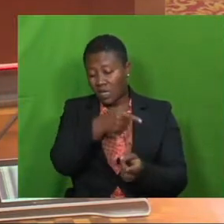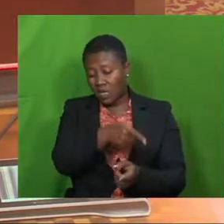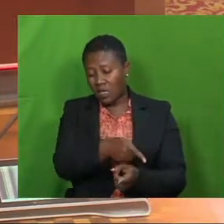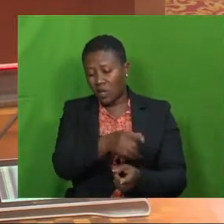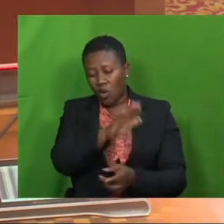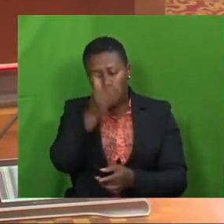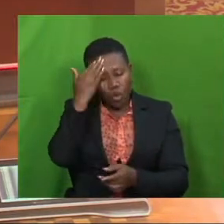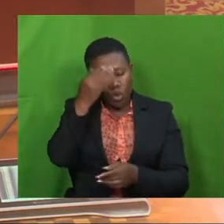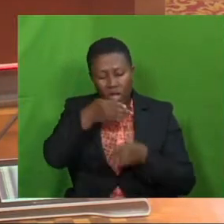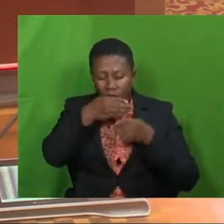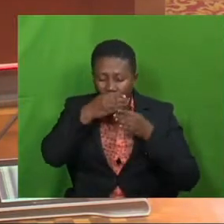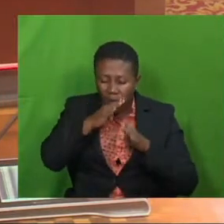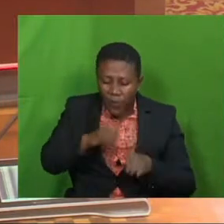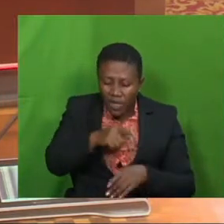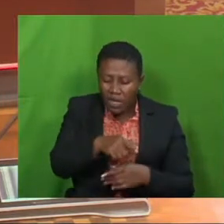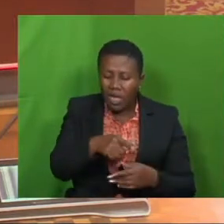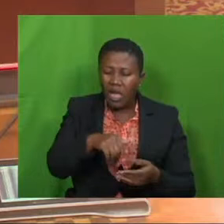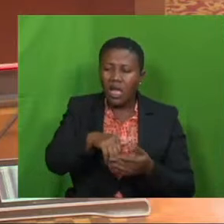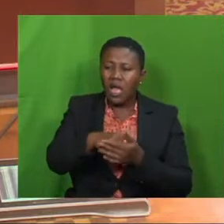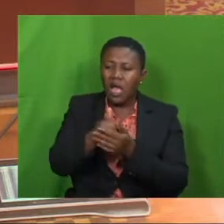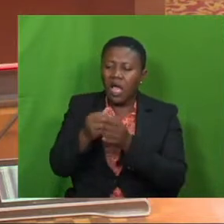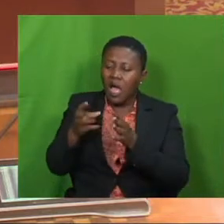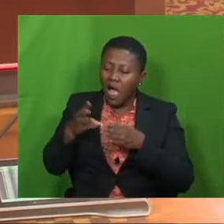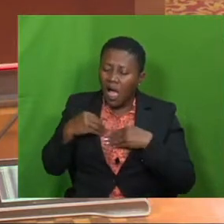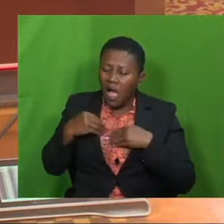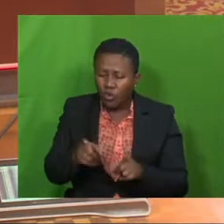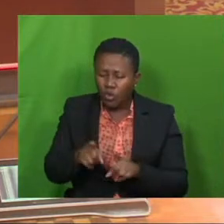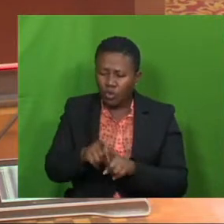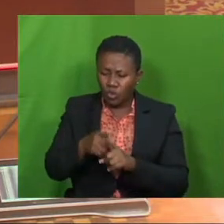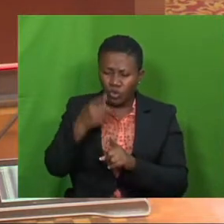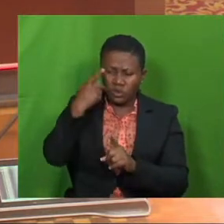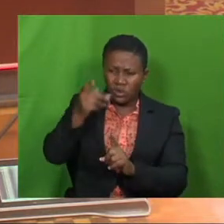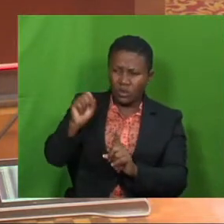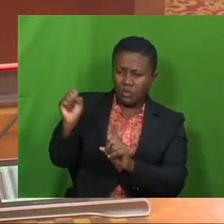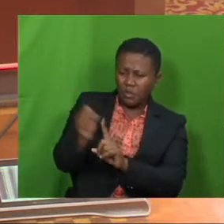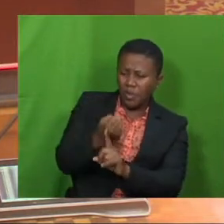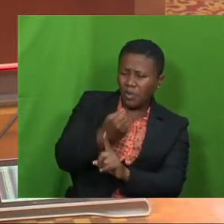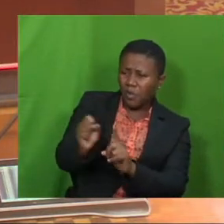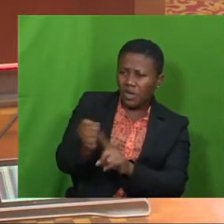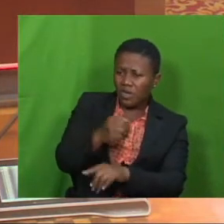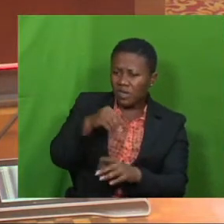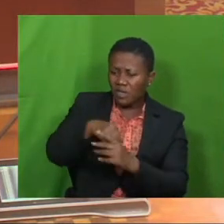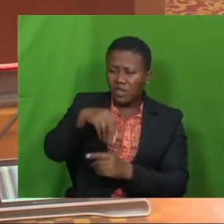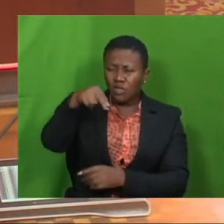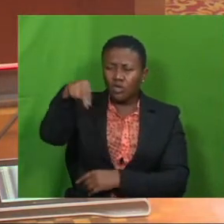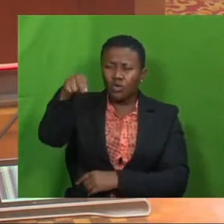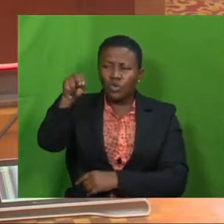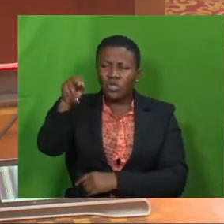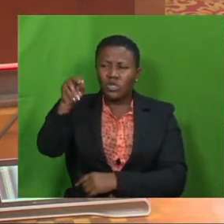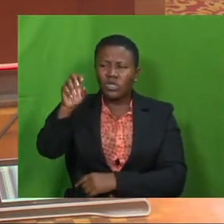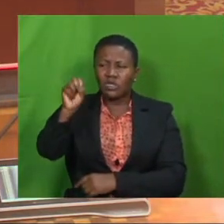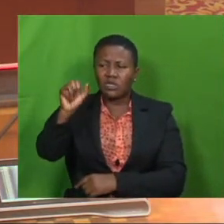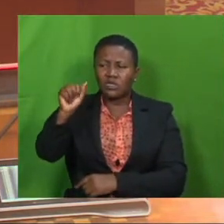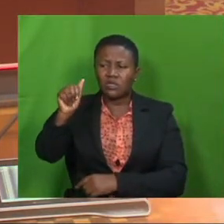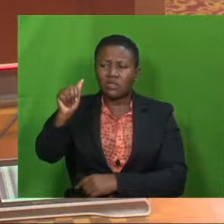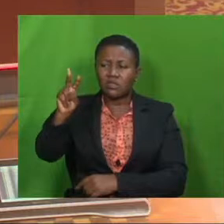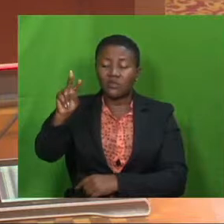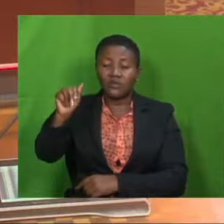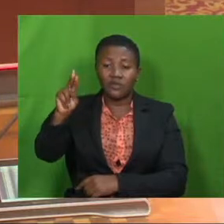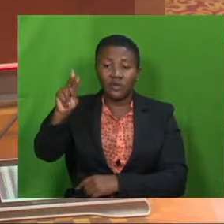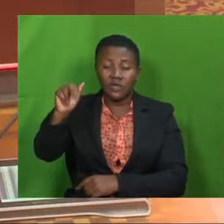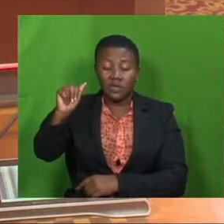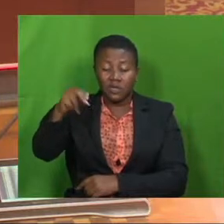embodiment of hospitality, the brutality witnessed in savannah regions of our country is devastating